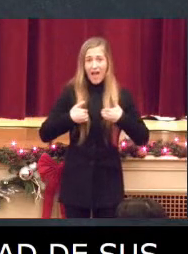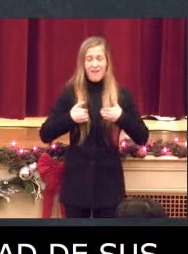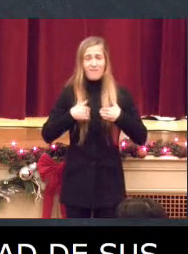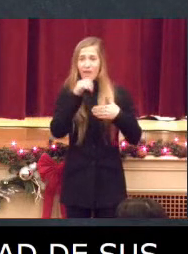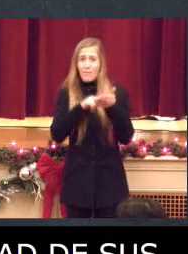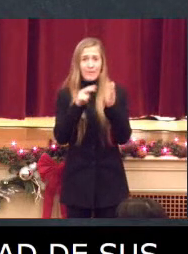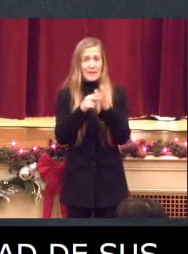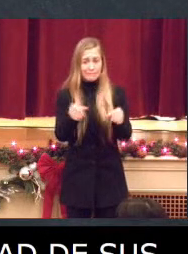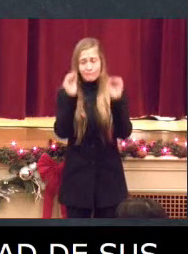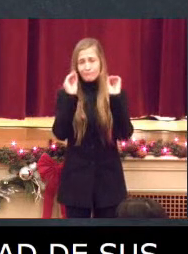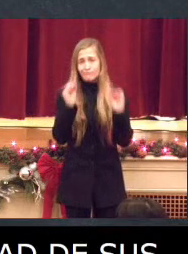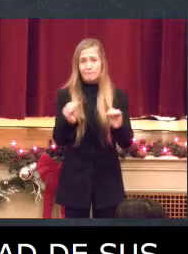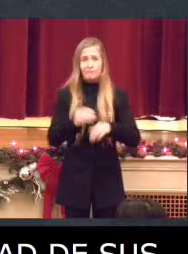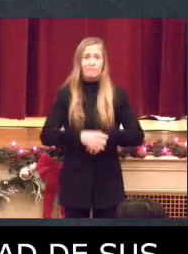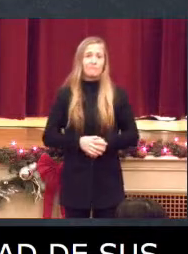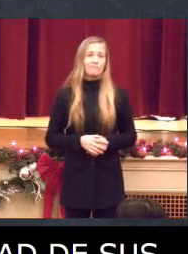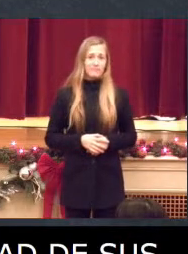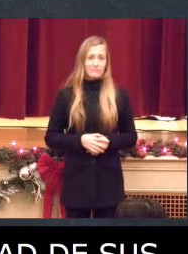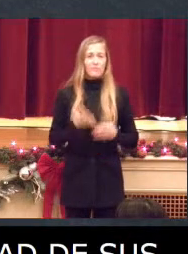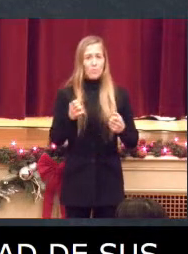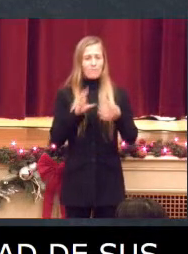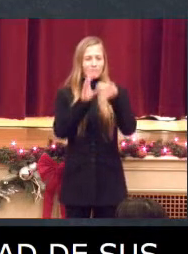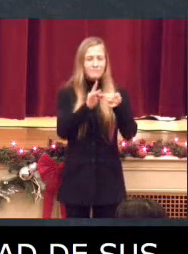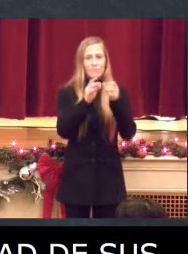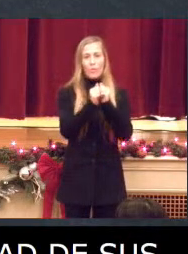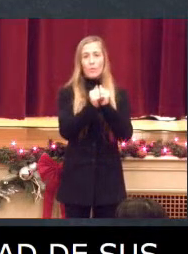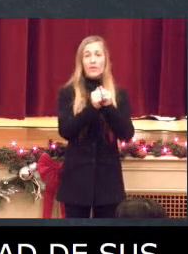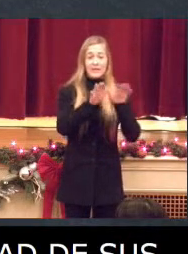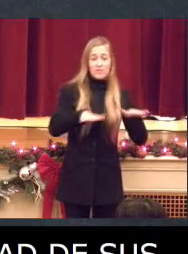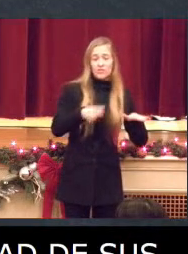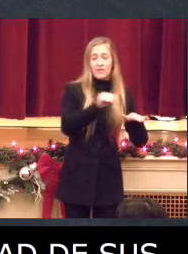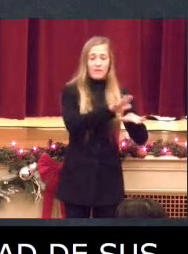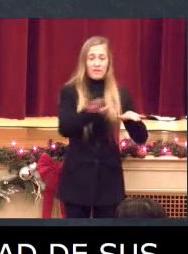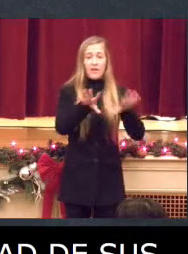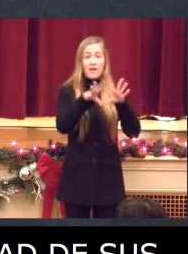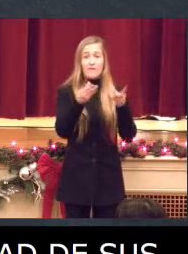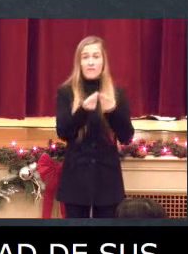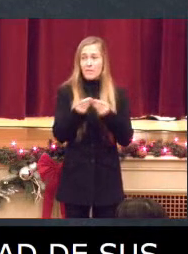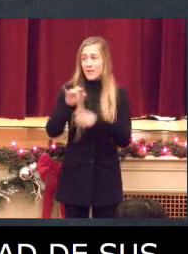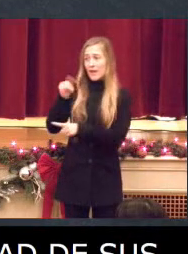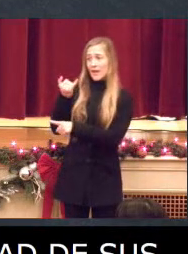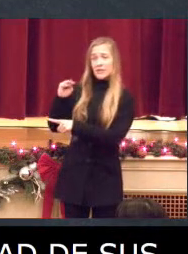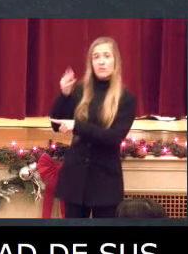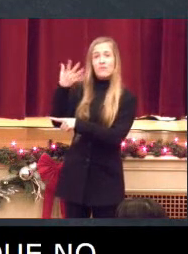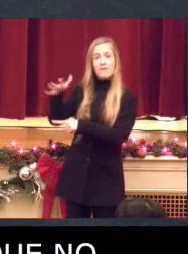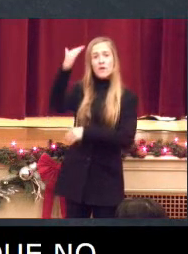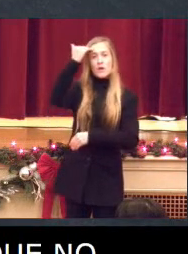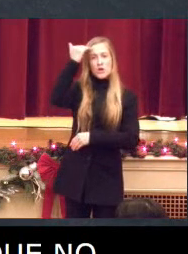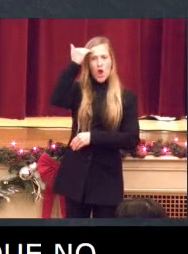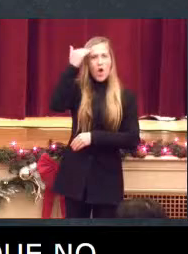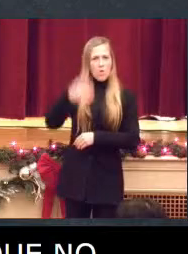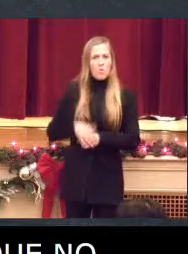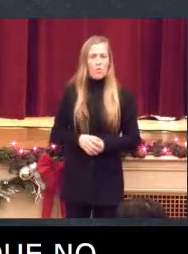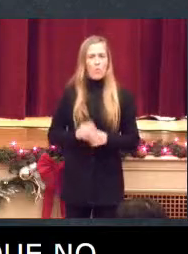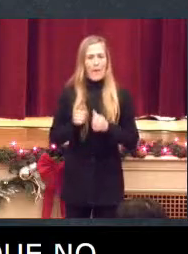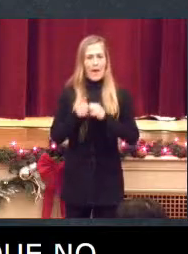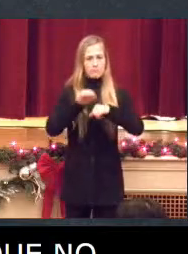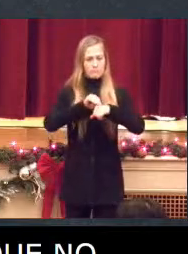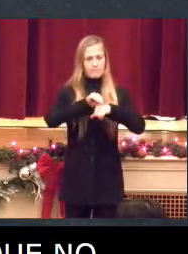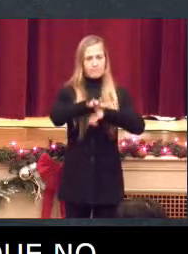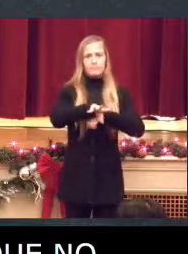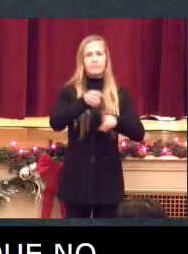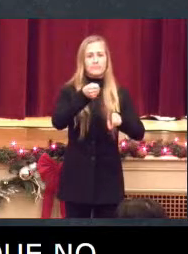our parents and our children. Jim knows that as a former principal, how that affects